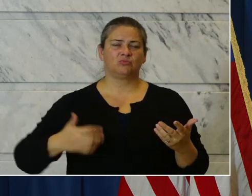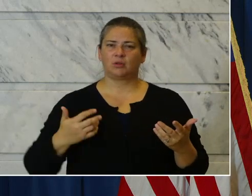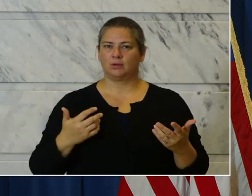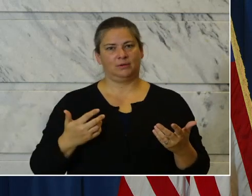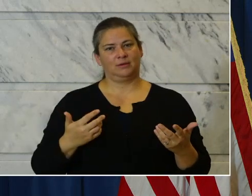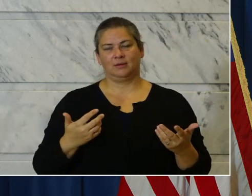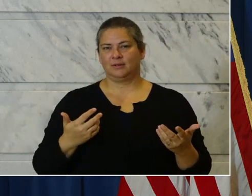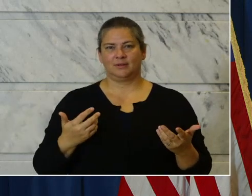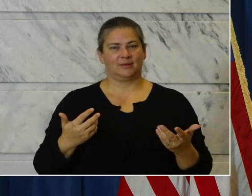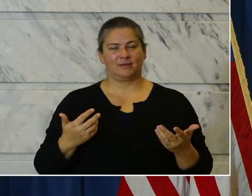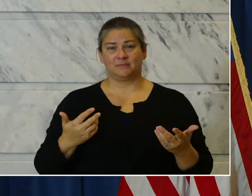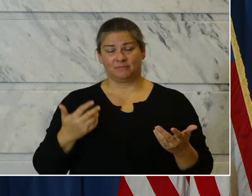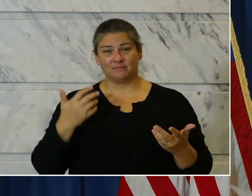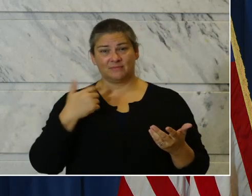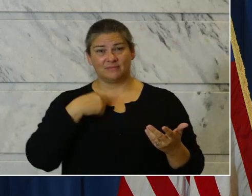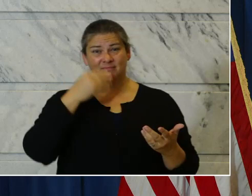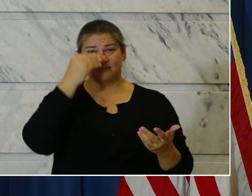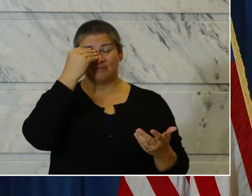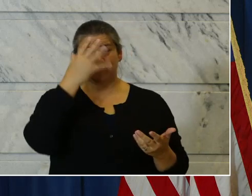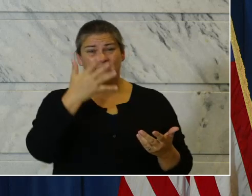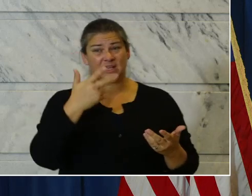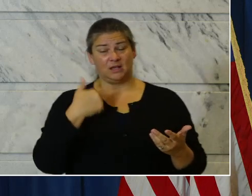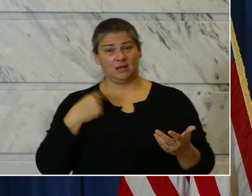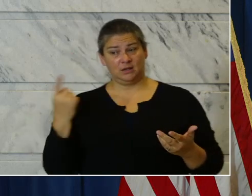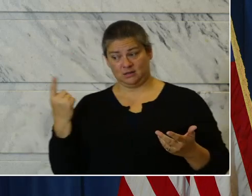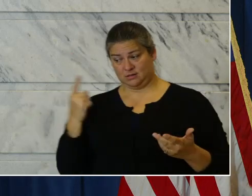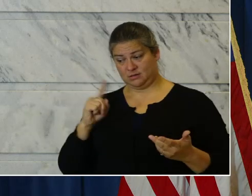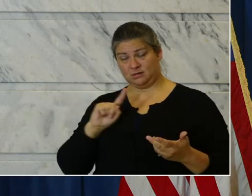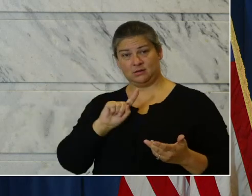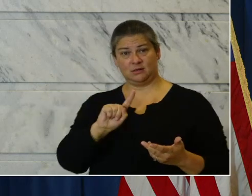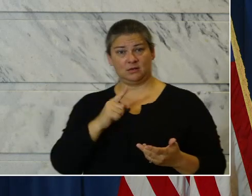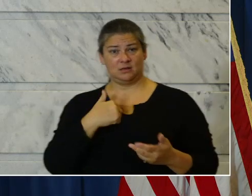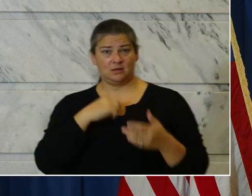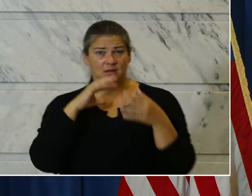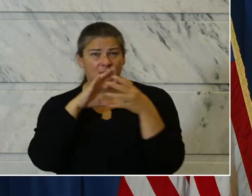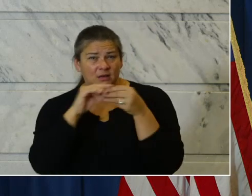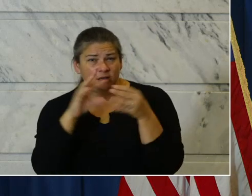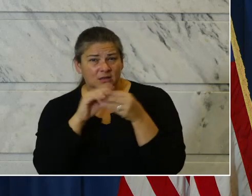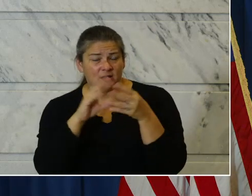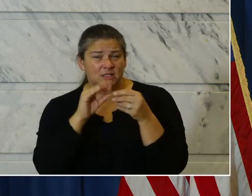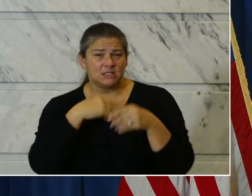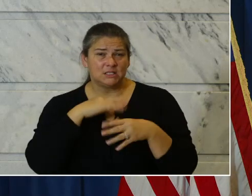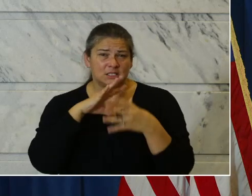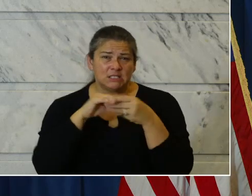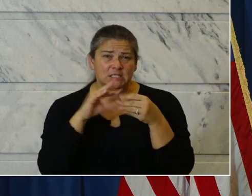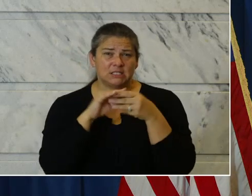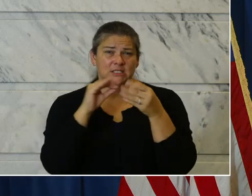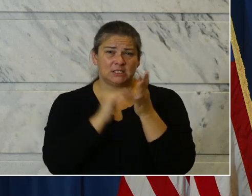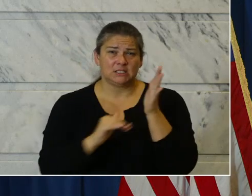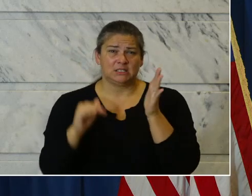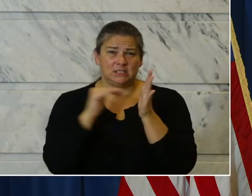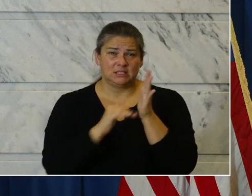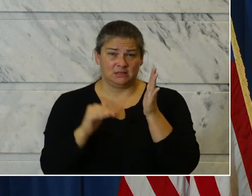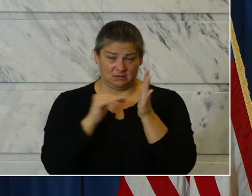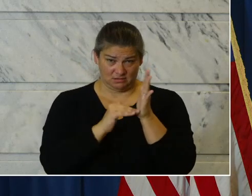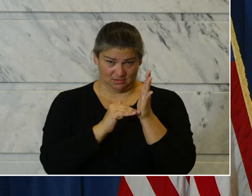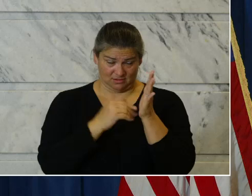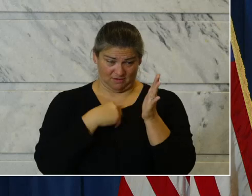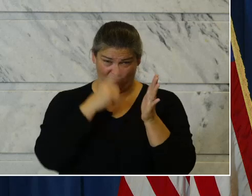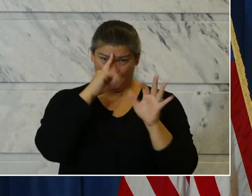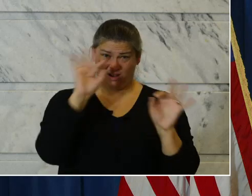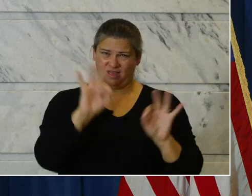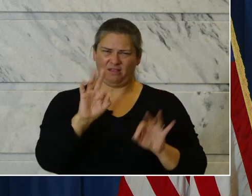ask for this much attention from you and do all these things because it's not really, really important. So for the vast majority of you doing the right thing, thank